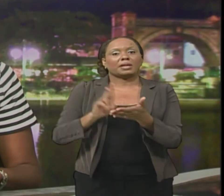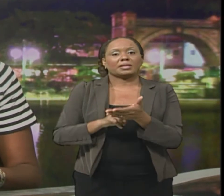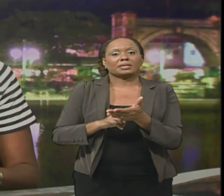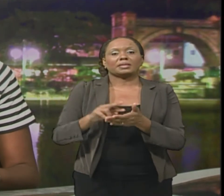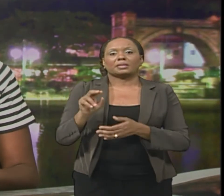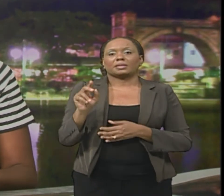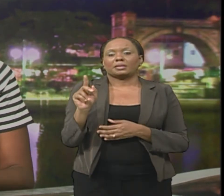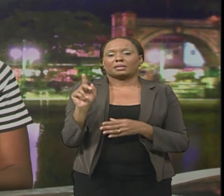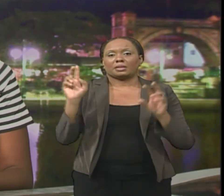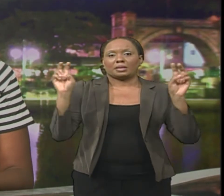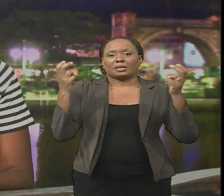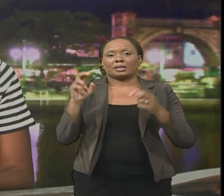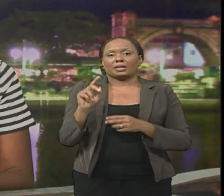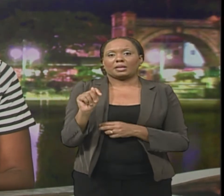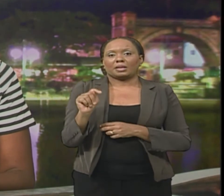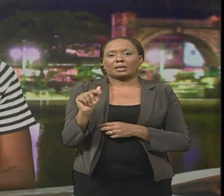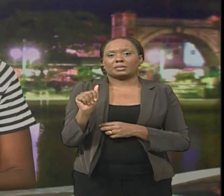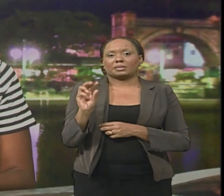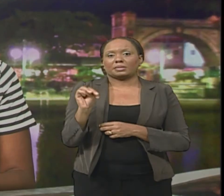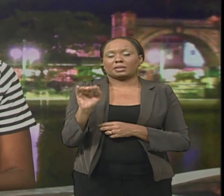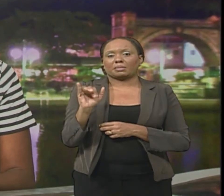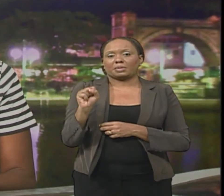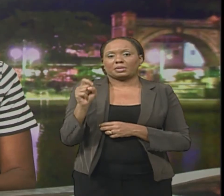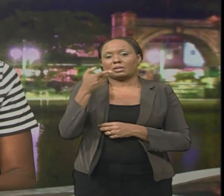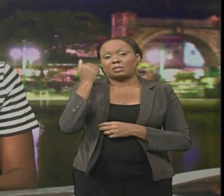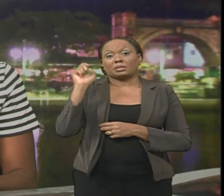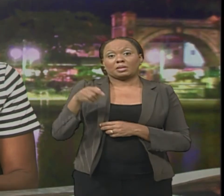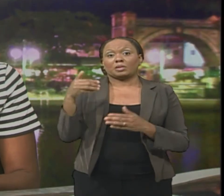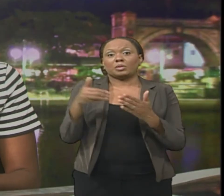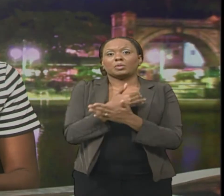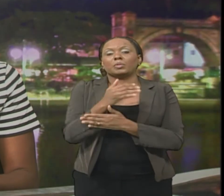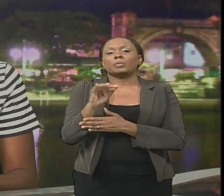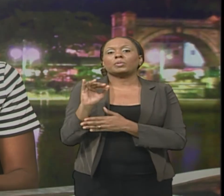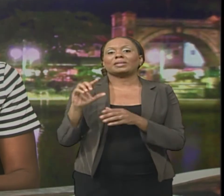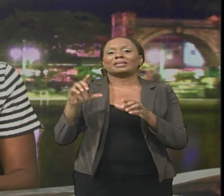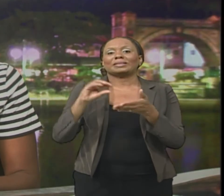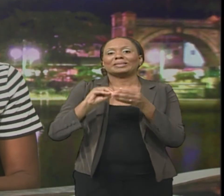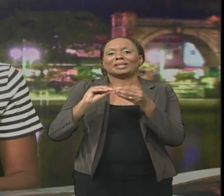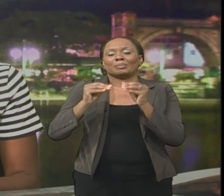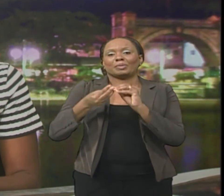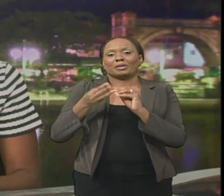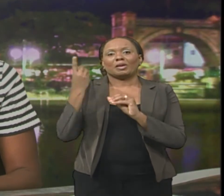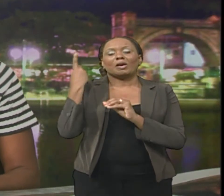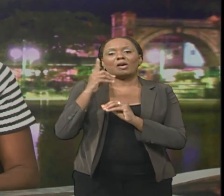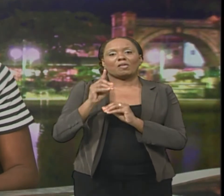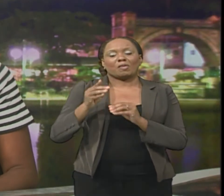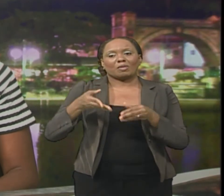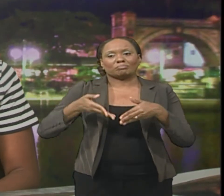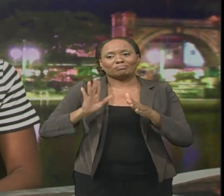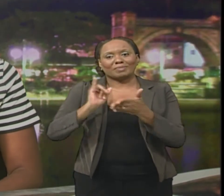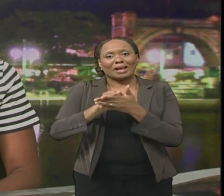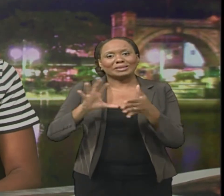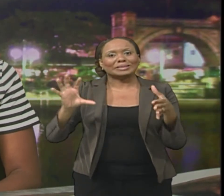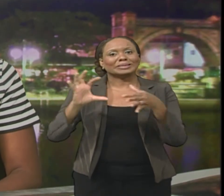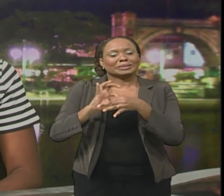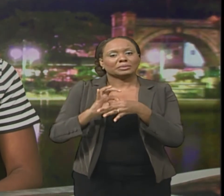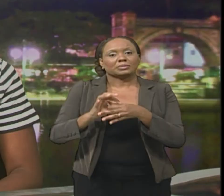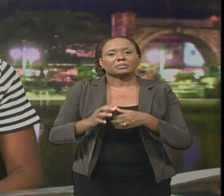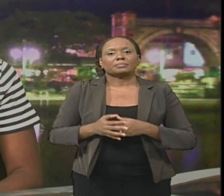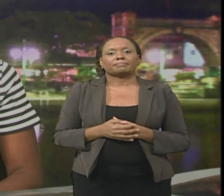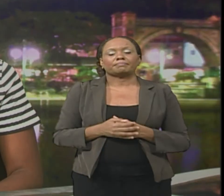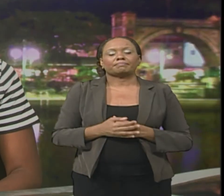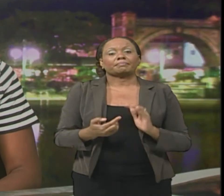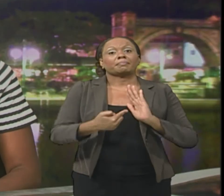a new tax identification number in order to manage their tax obligations. Well, let's take a look now at how